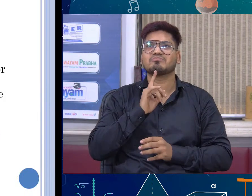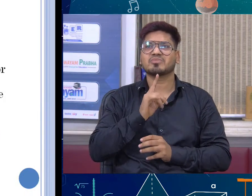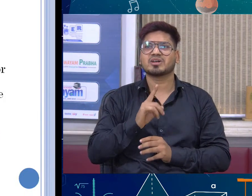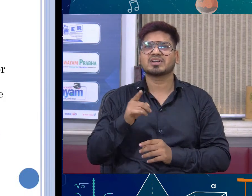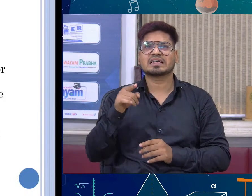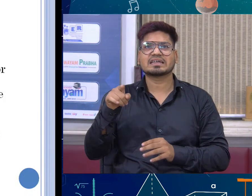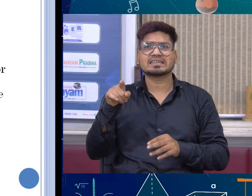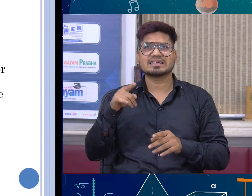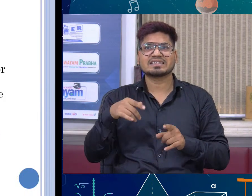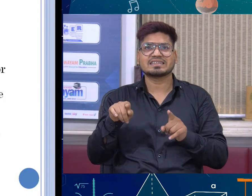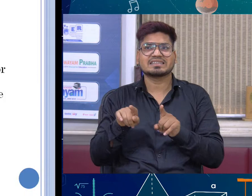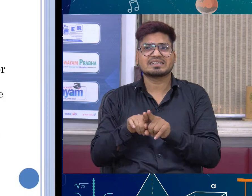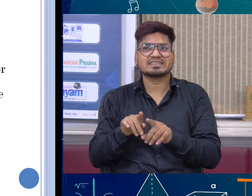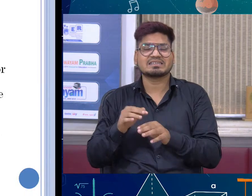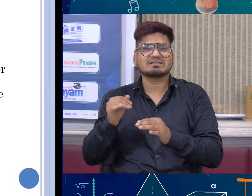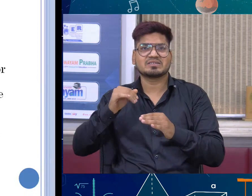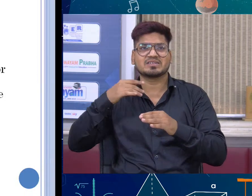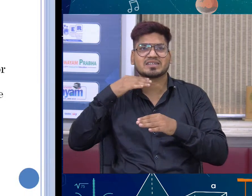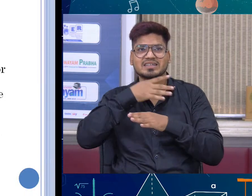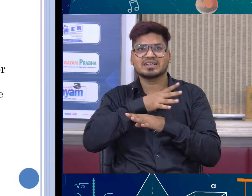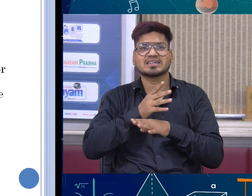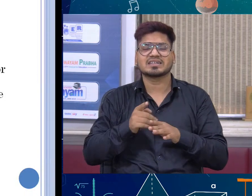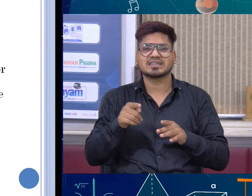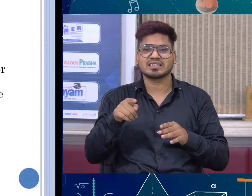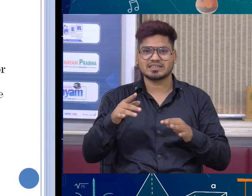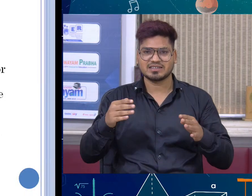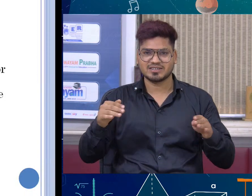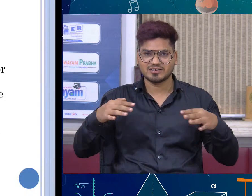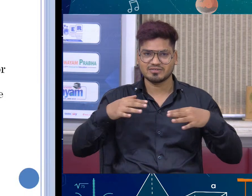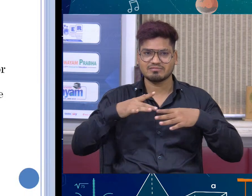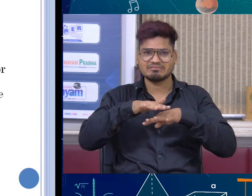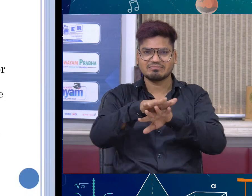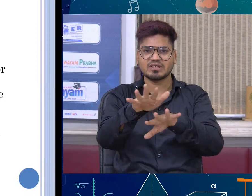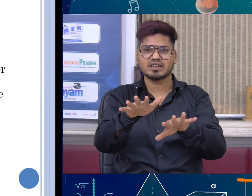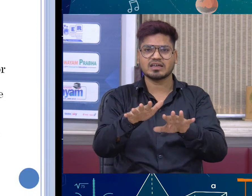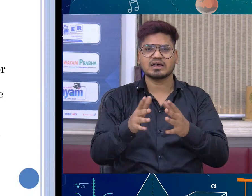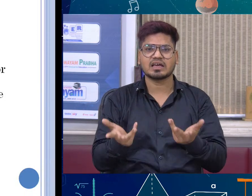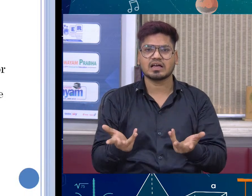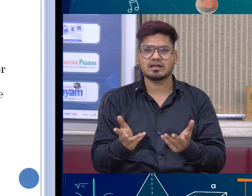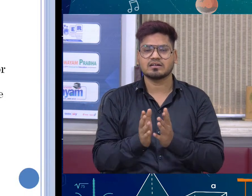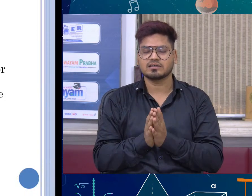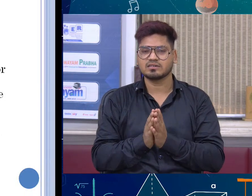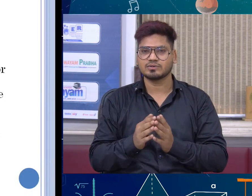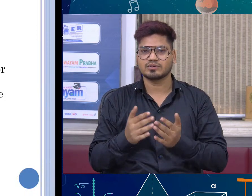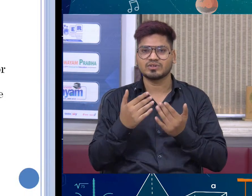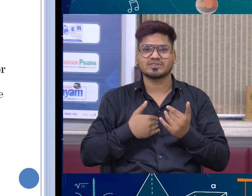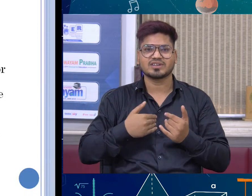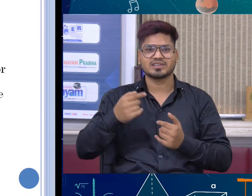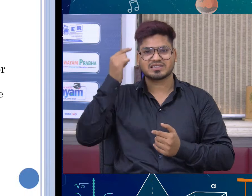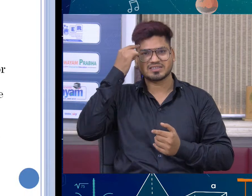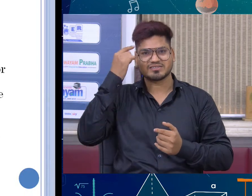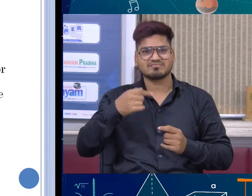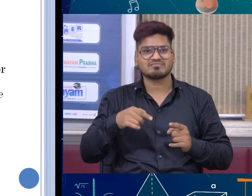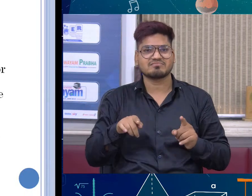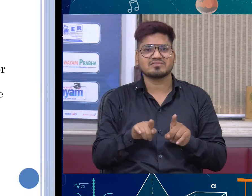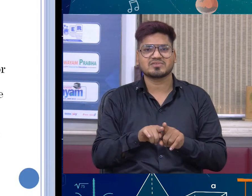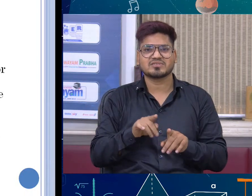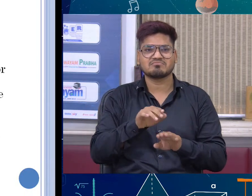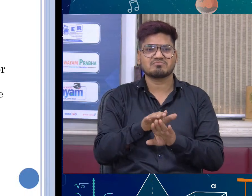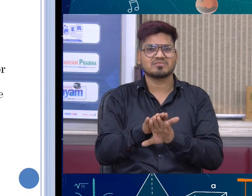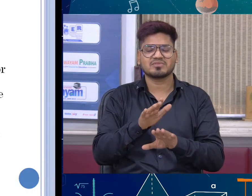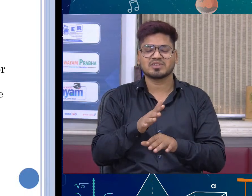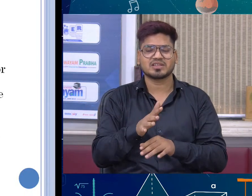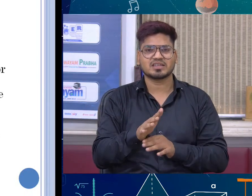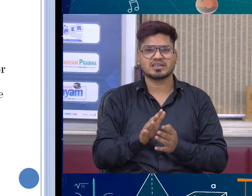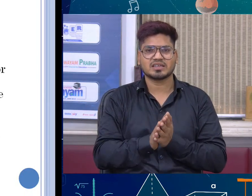just afraid about it. It is really getting bad now, exclaimed the man. I hope it is passes quickly. It